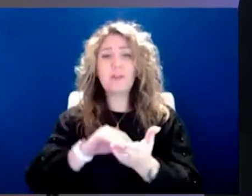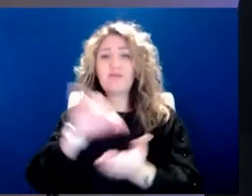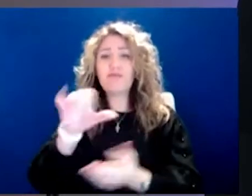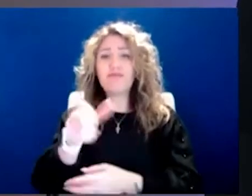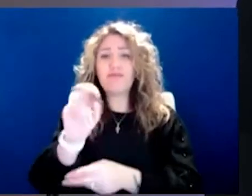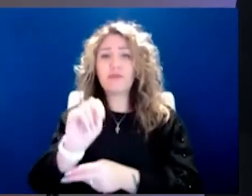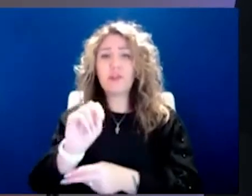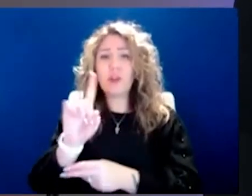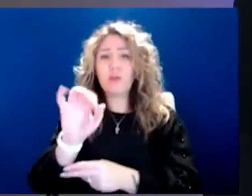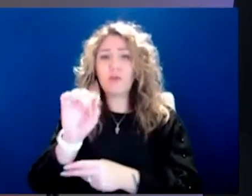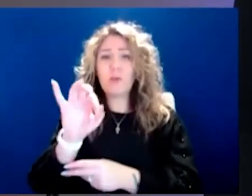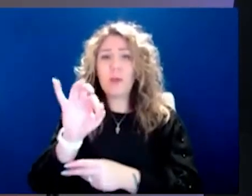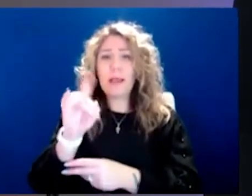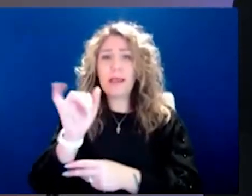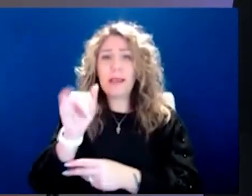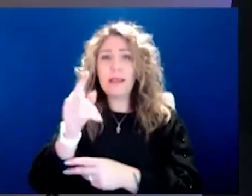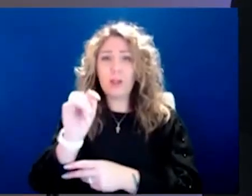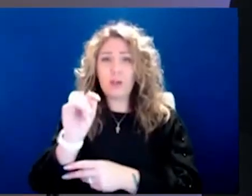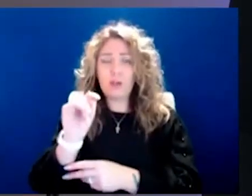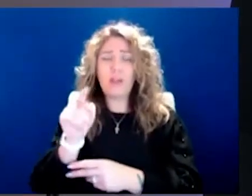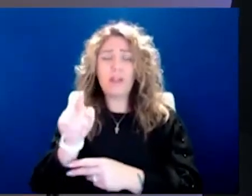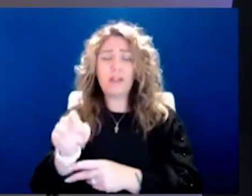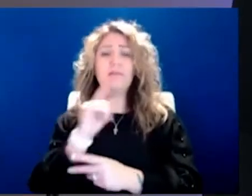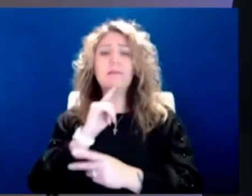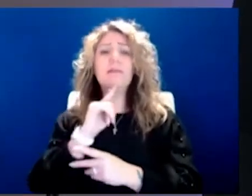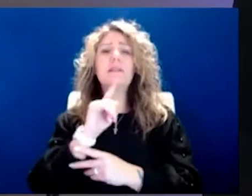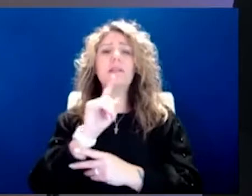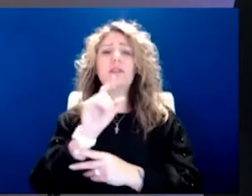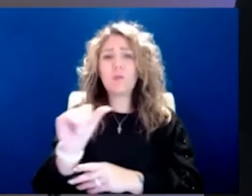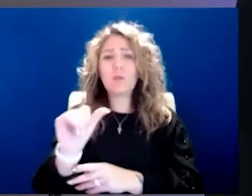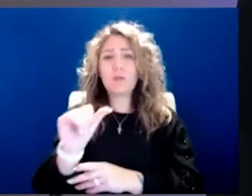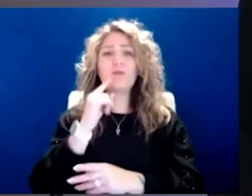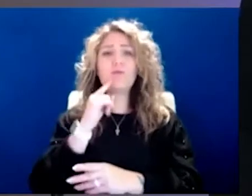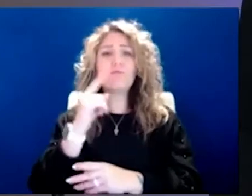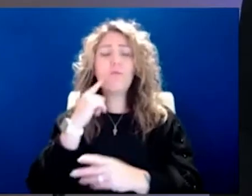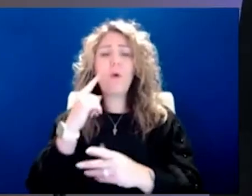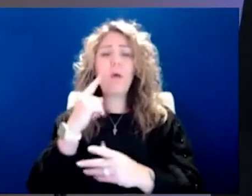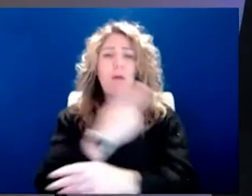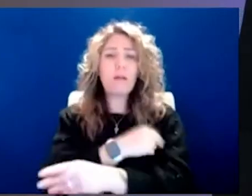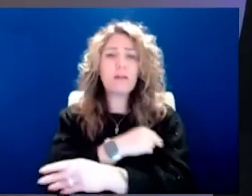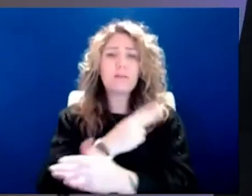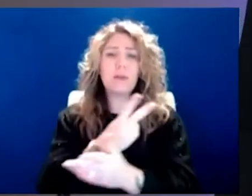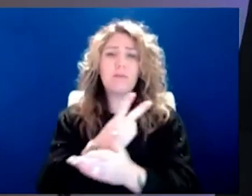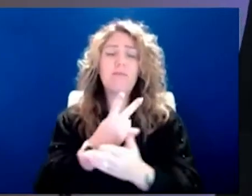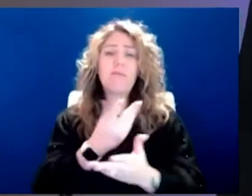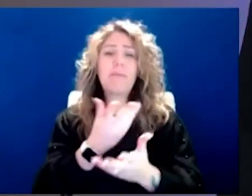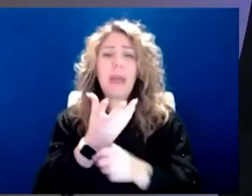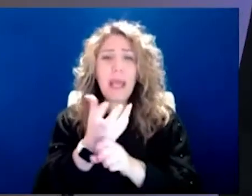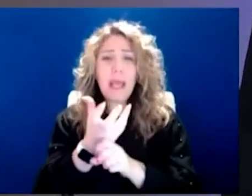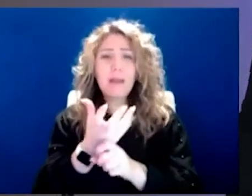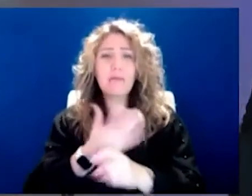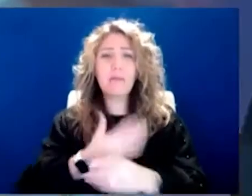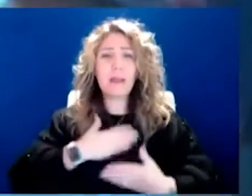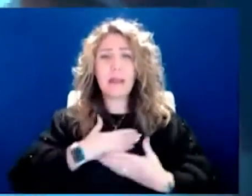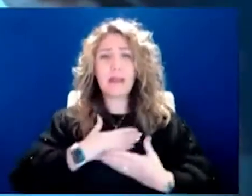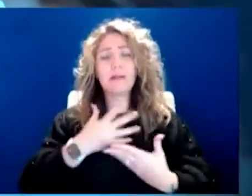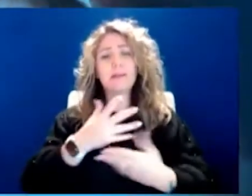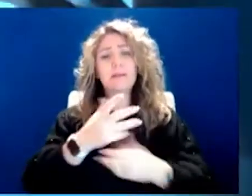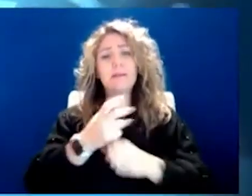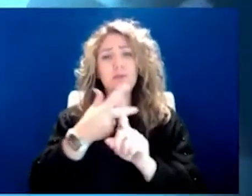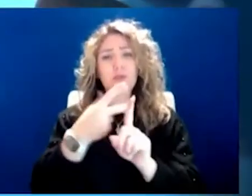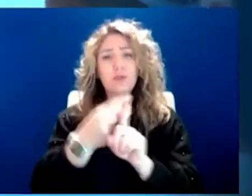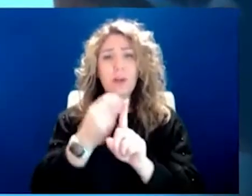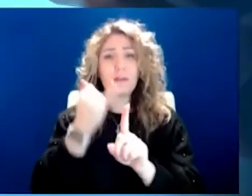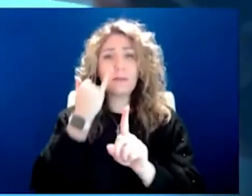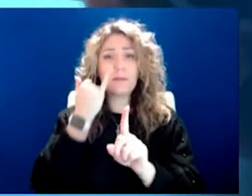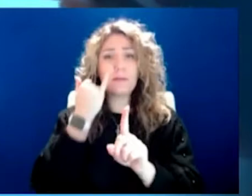Hospital Association. He is pleading with the unvaccinated to get their shots. So if you have questions, get those sent in to us on